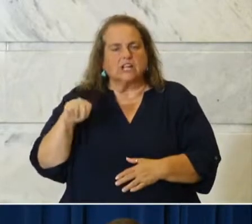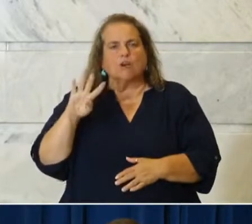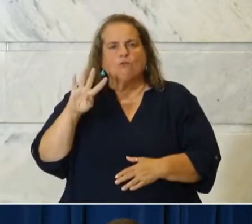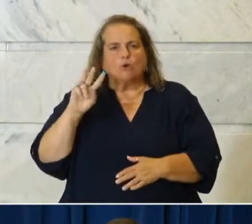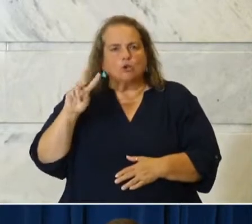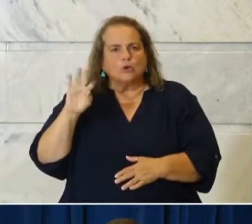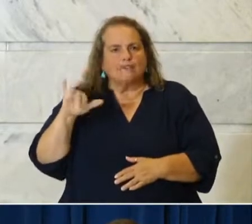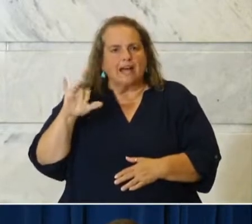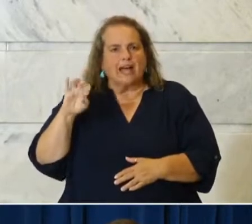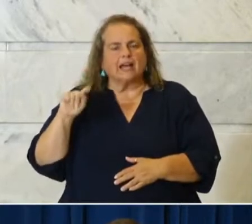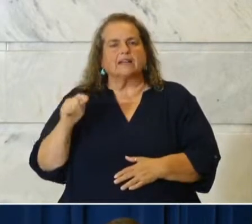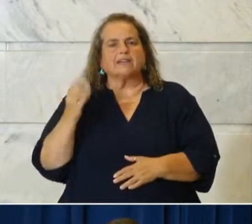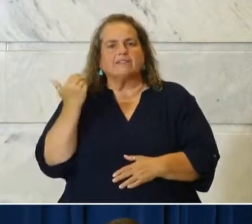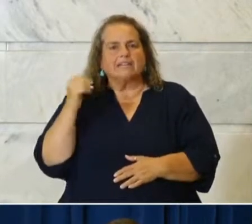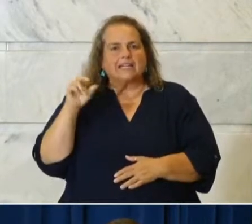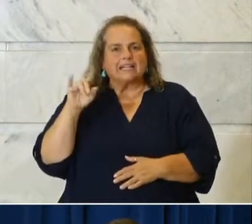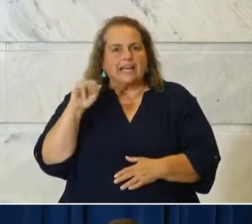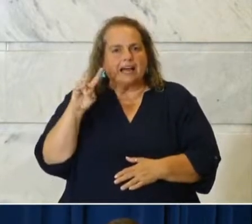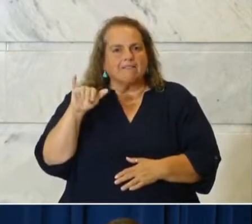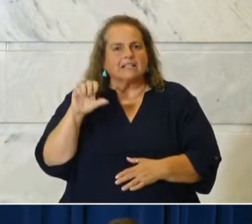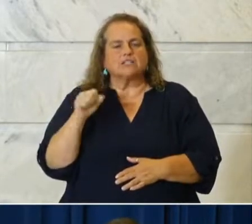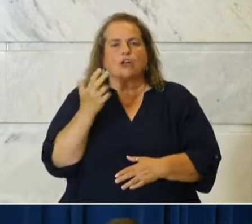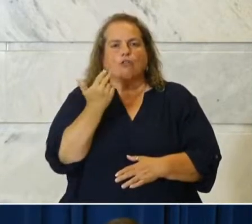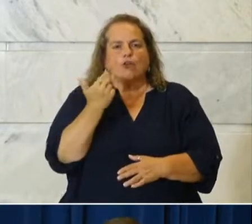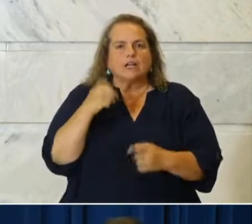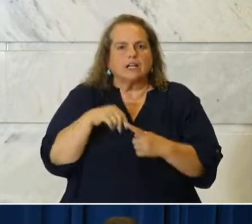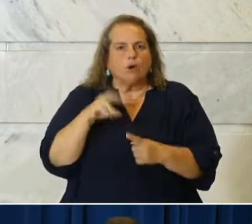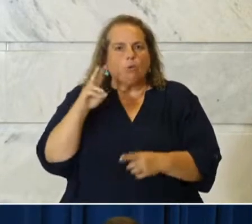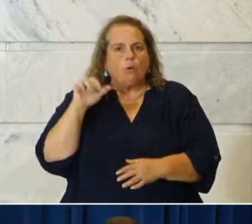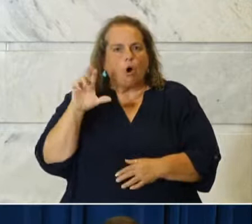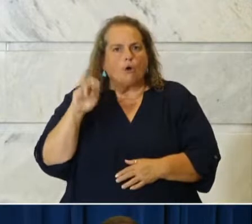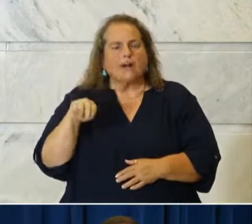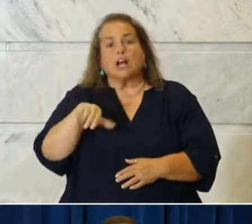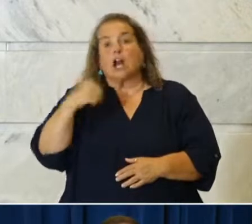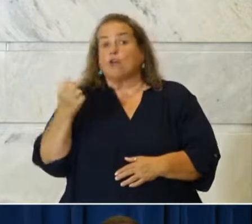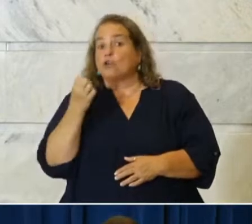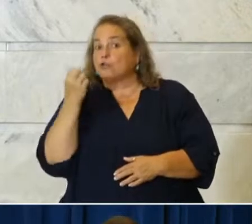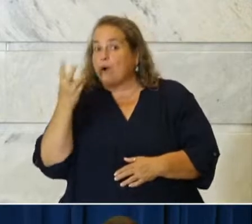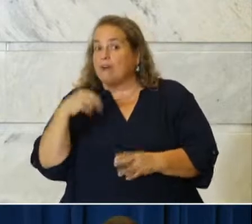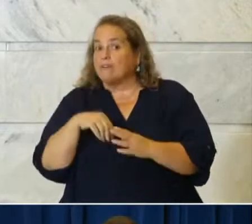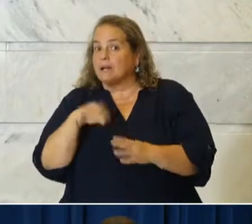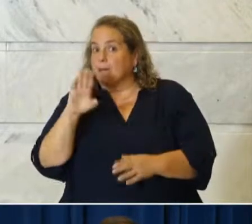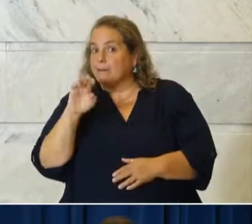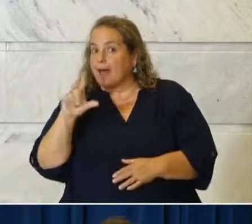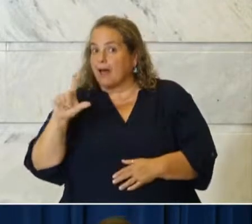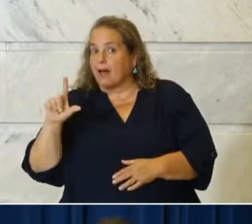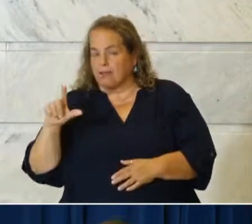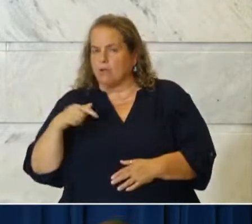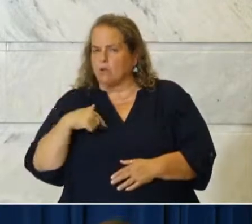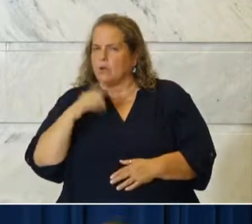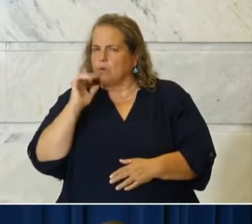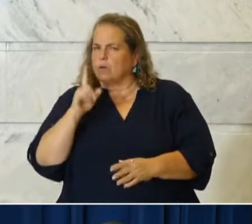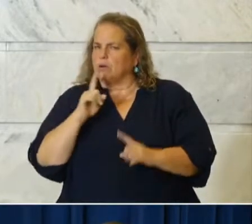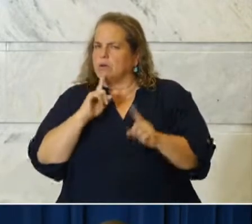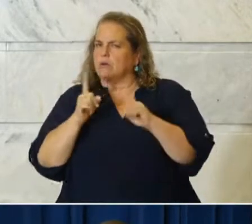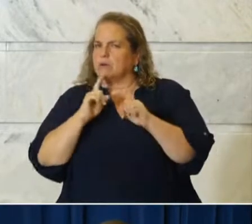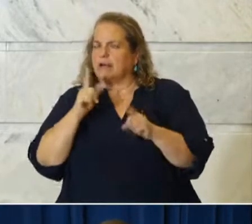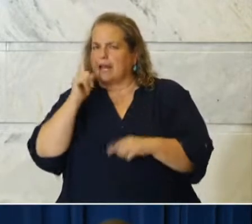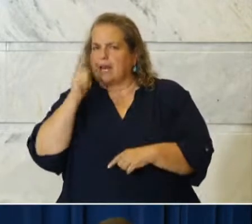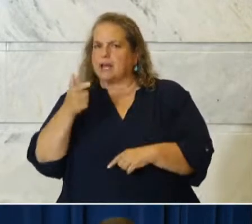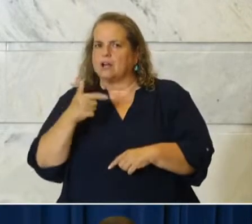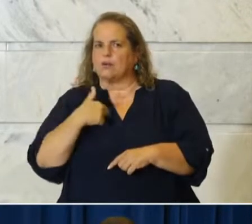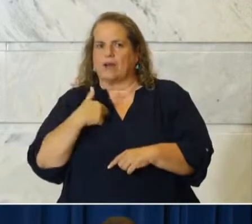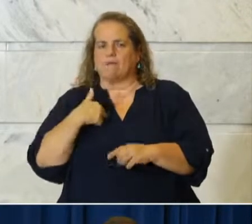Fayette, 15 in Davis, 13 in Warren, another 12 in Bell. And we're going to talk later about the fact that we're going to have